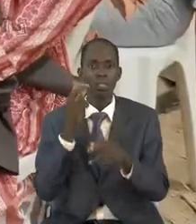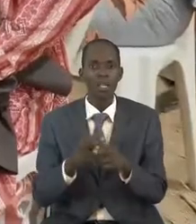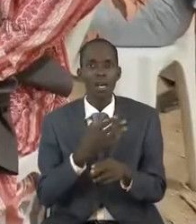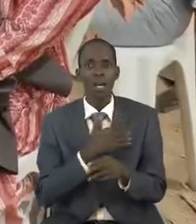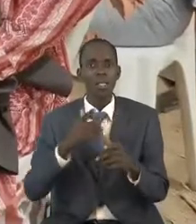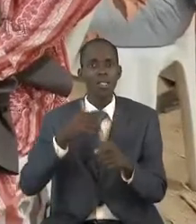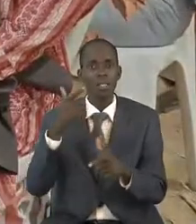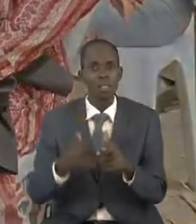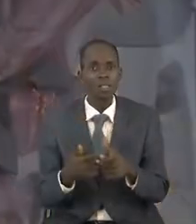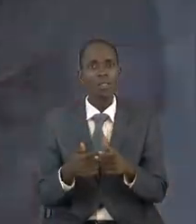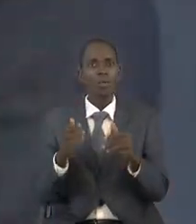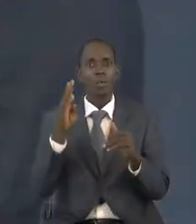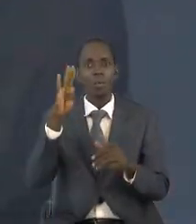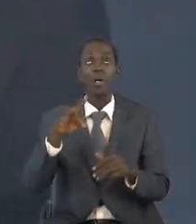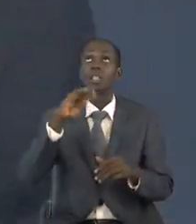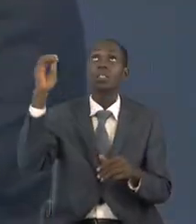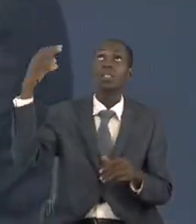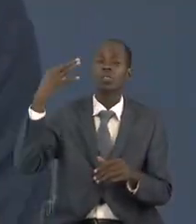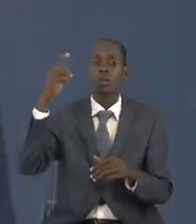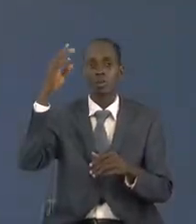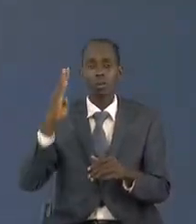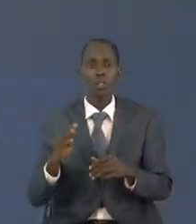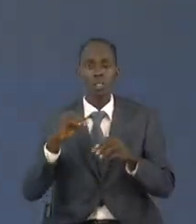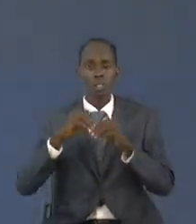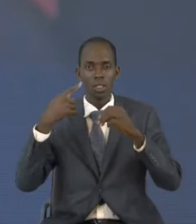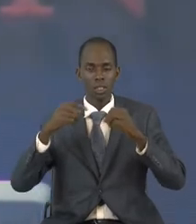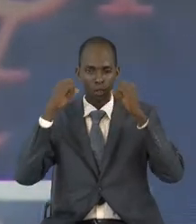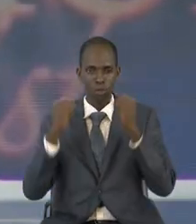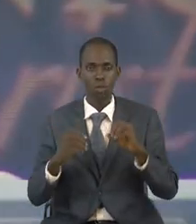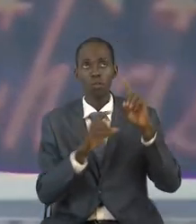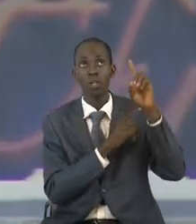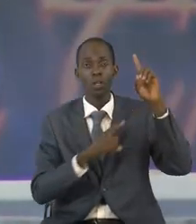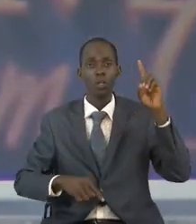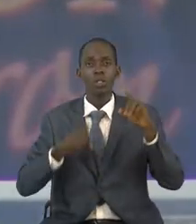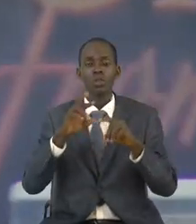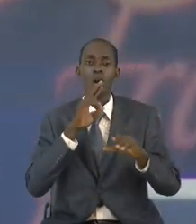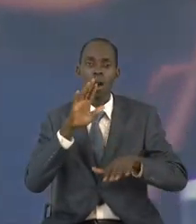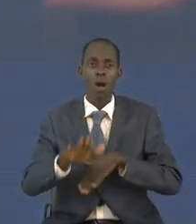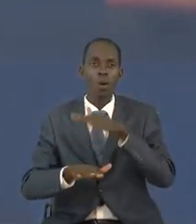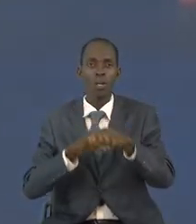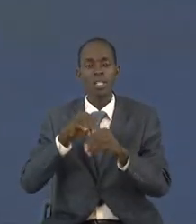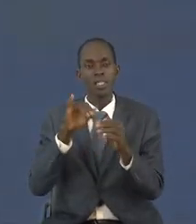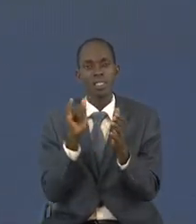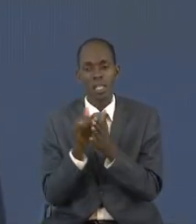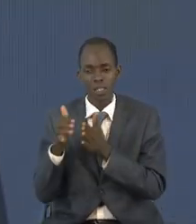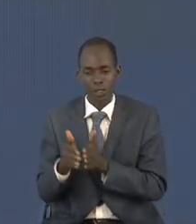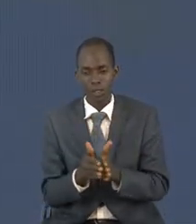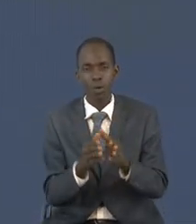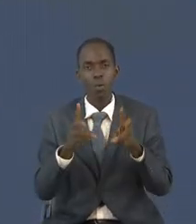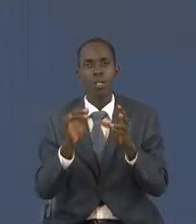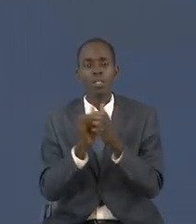the grace of God, in the strength of the Lord, you are walking in that narrow way that leads to